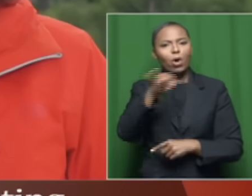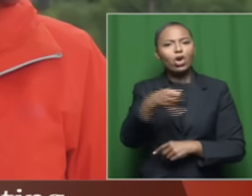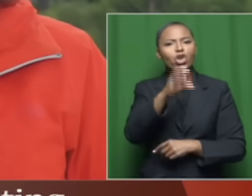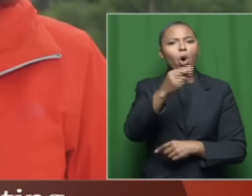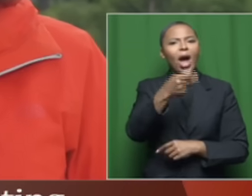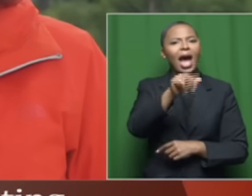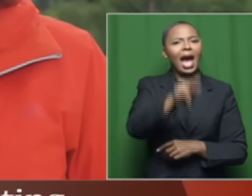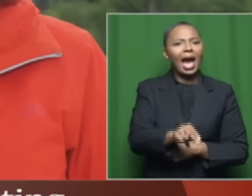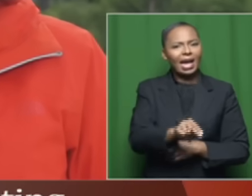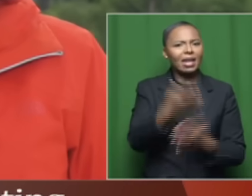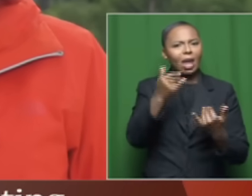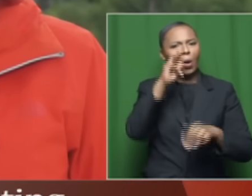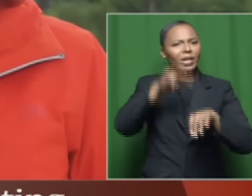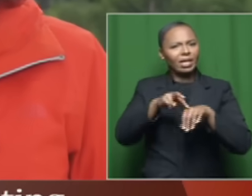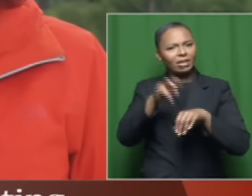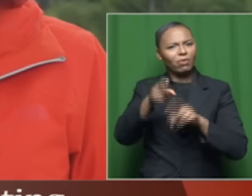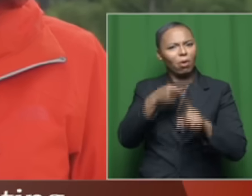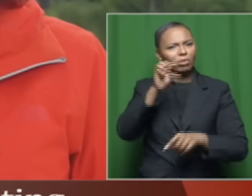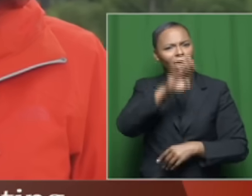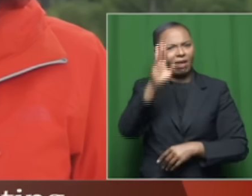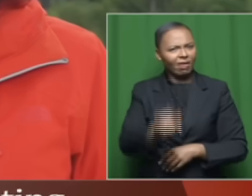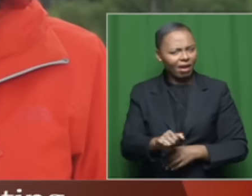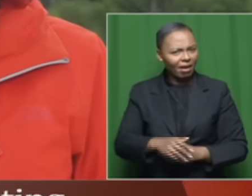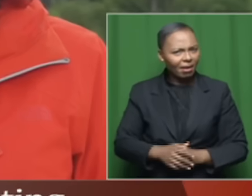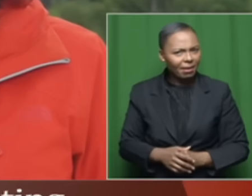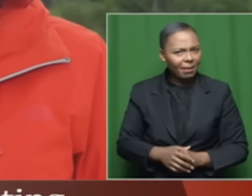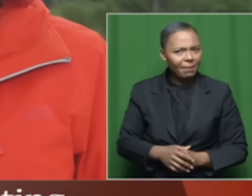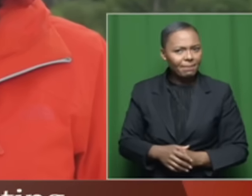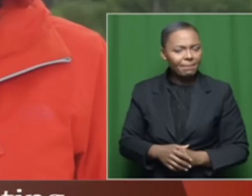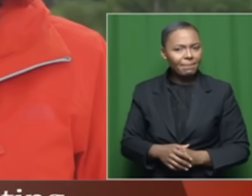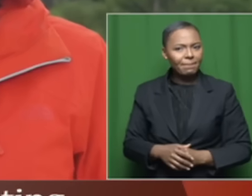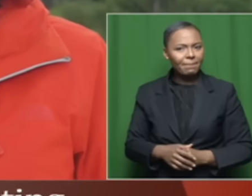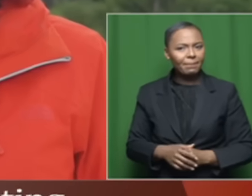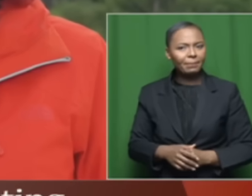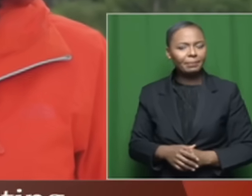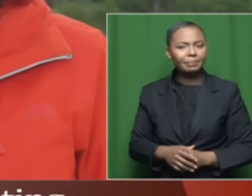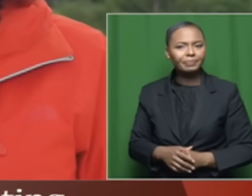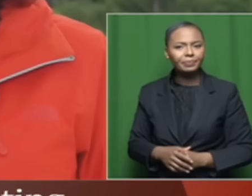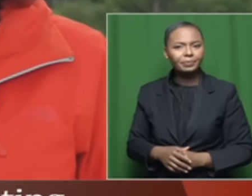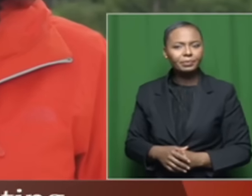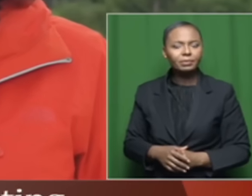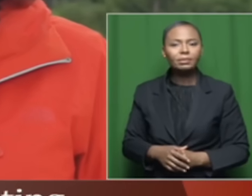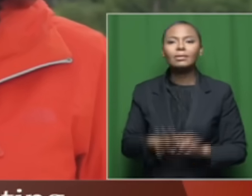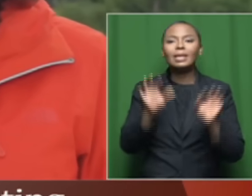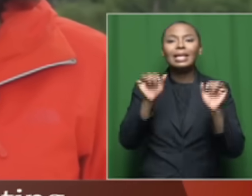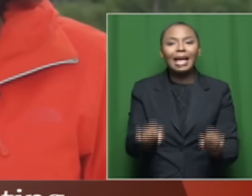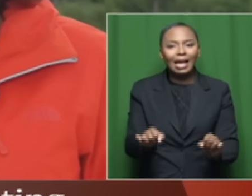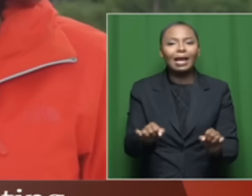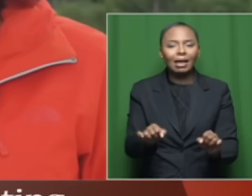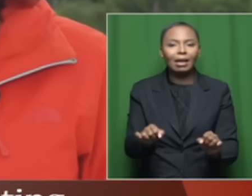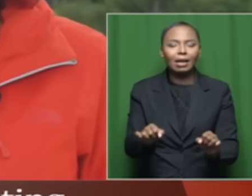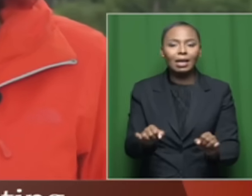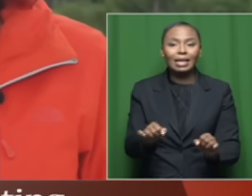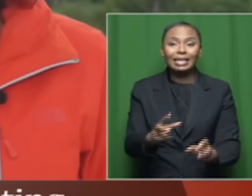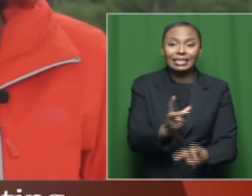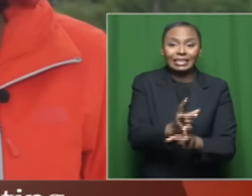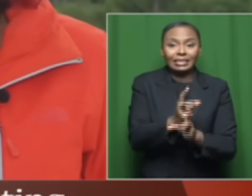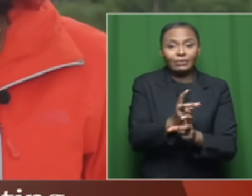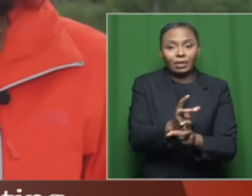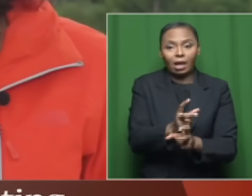South Africa. Yeah, it's very hard to